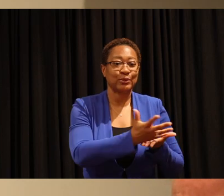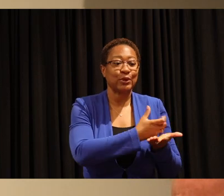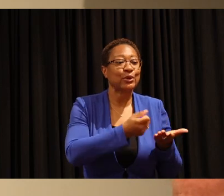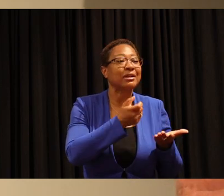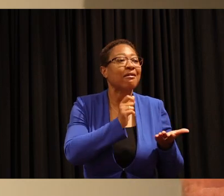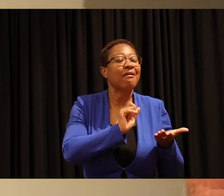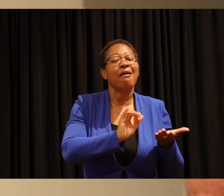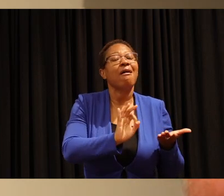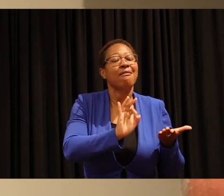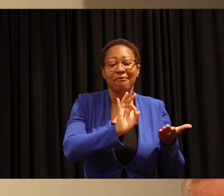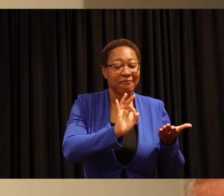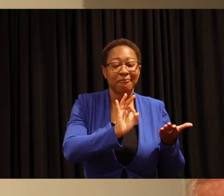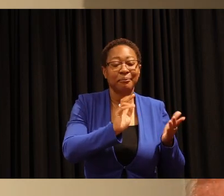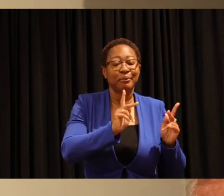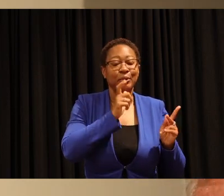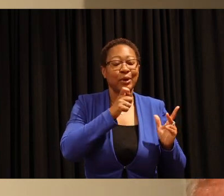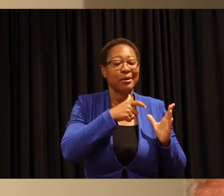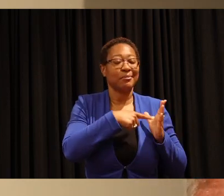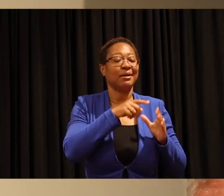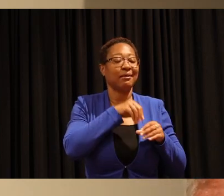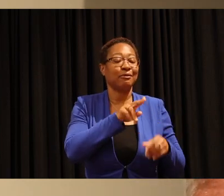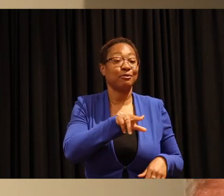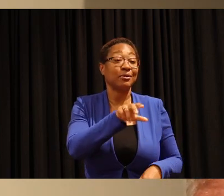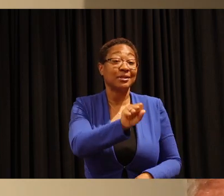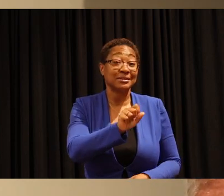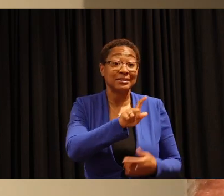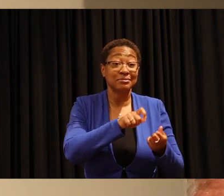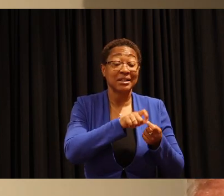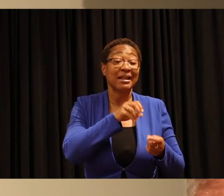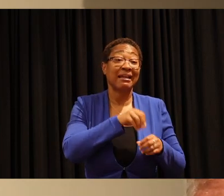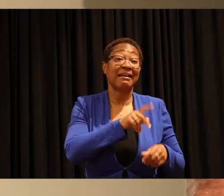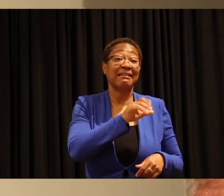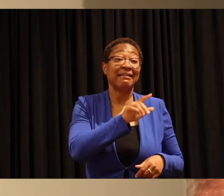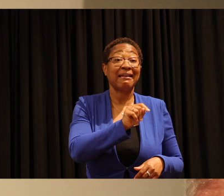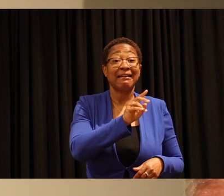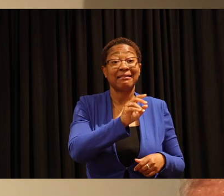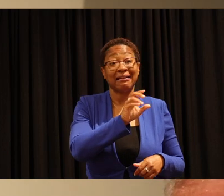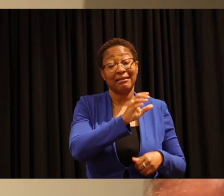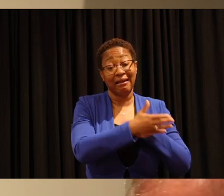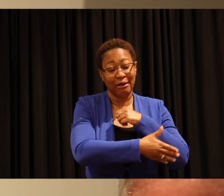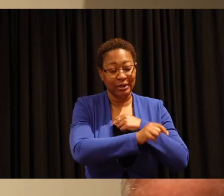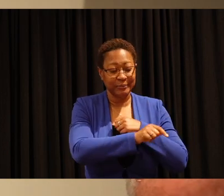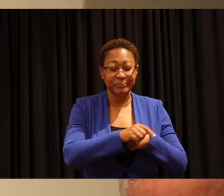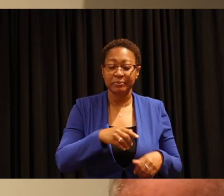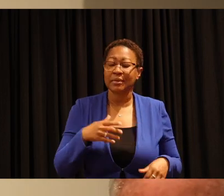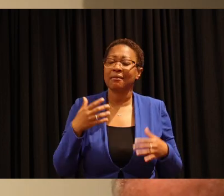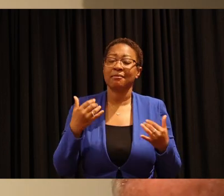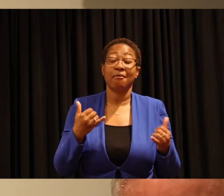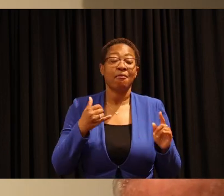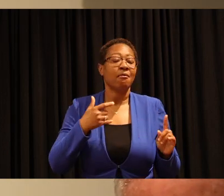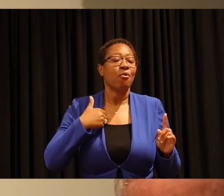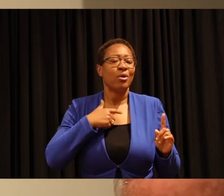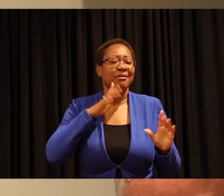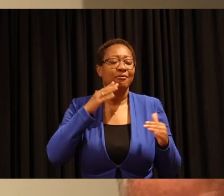earning income folk on the spectrum in the United States, and specifically in Kent County. So then what would be the policies that